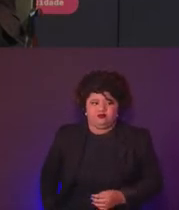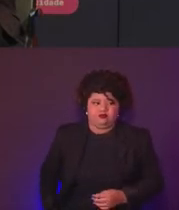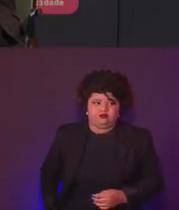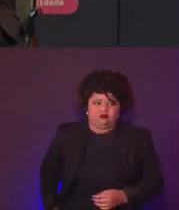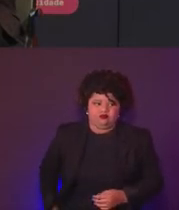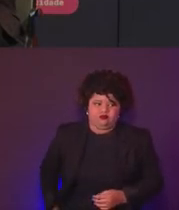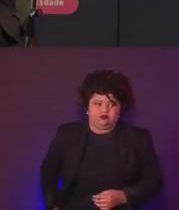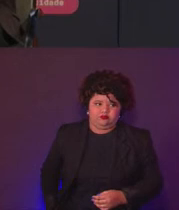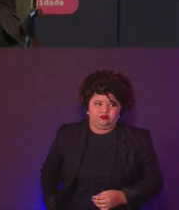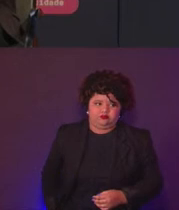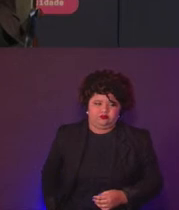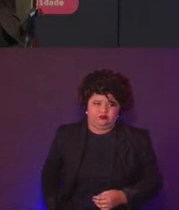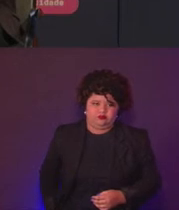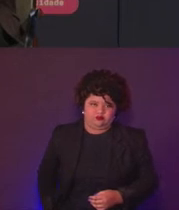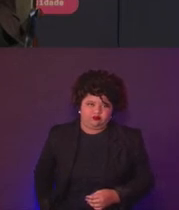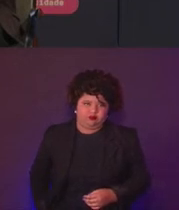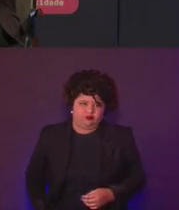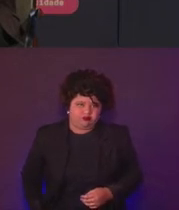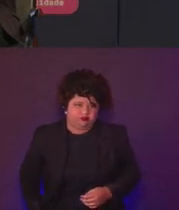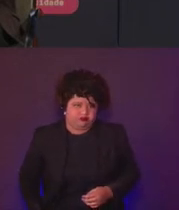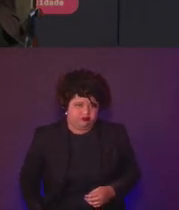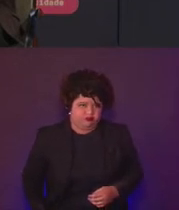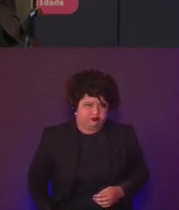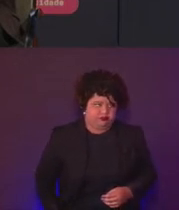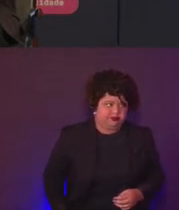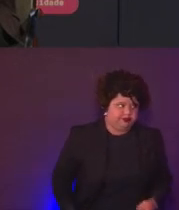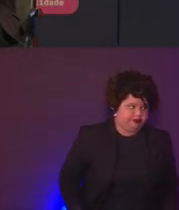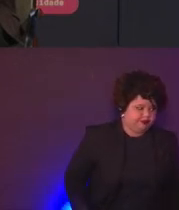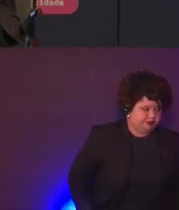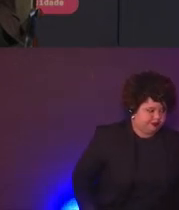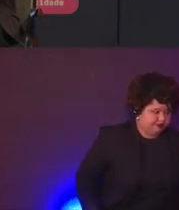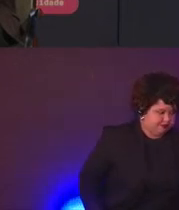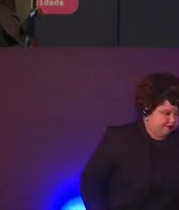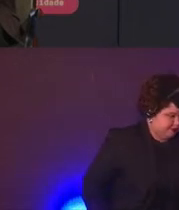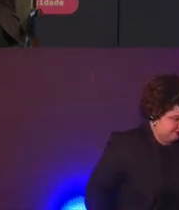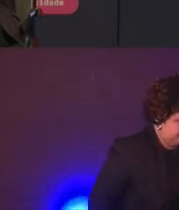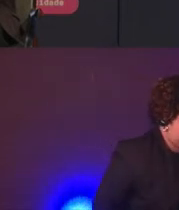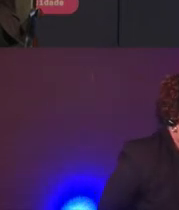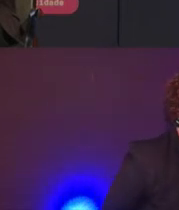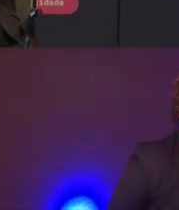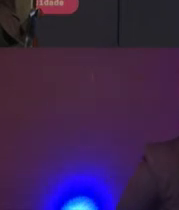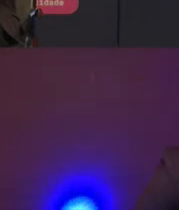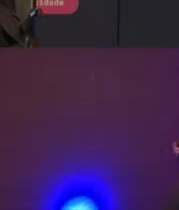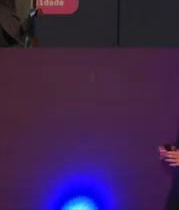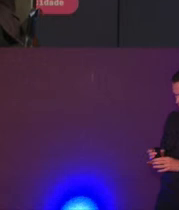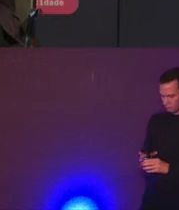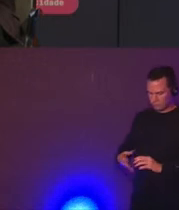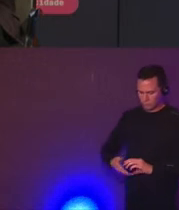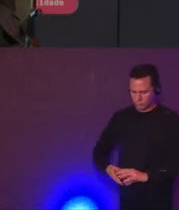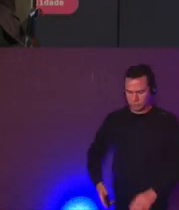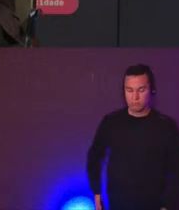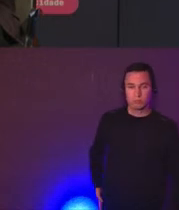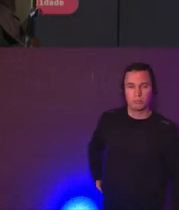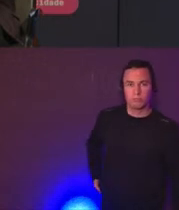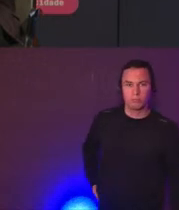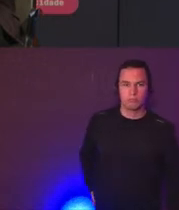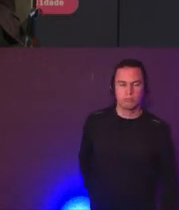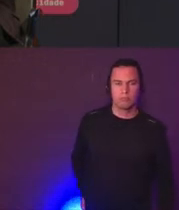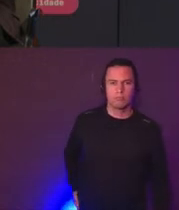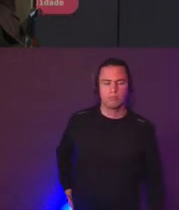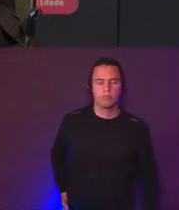one of the architects, one of the design architects on this project where they were building a school on this site. But I did a design that